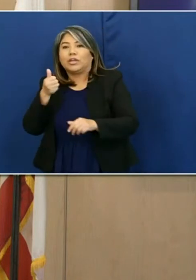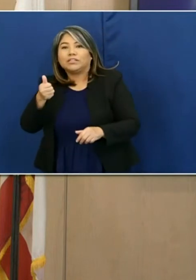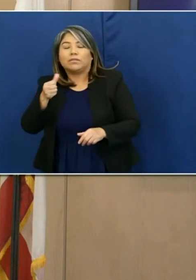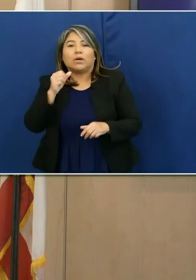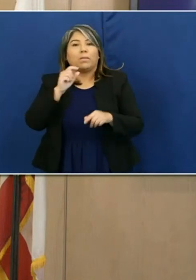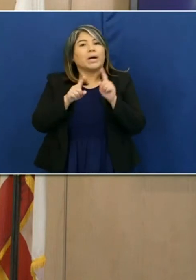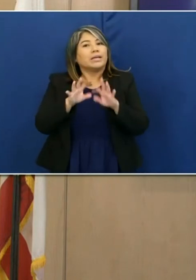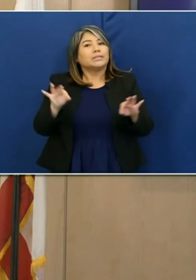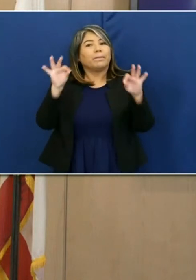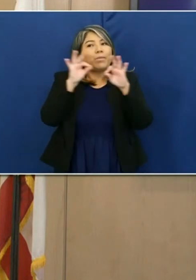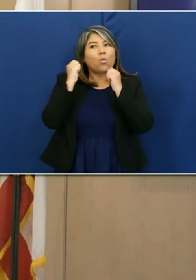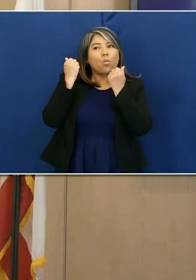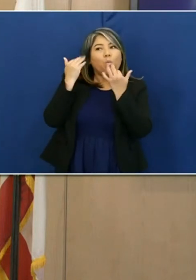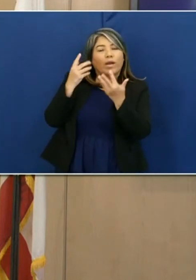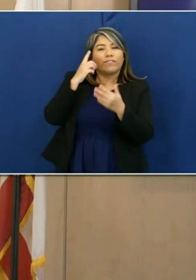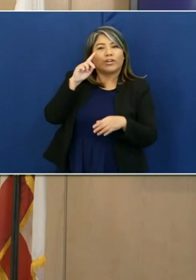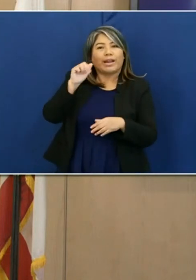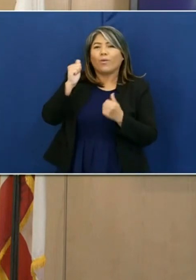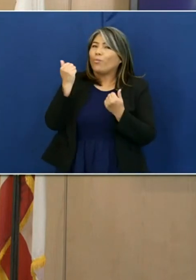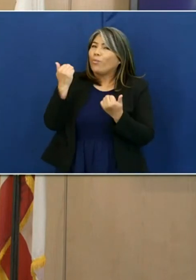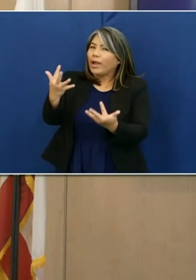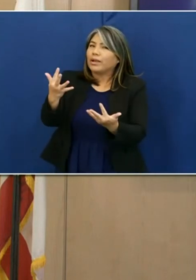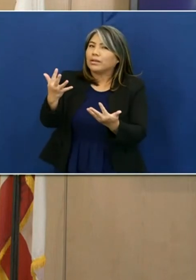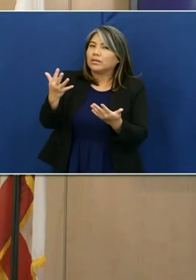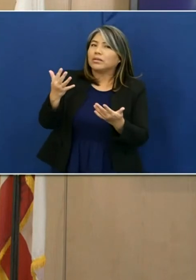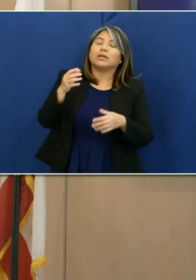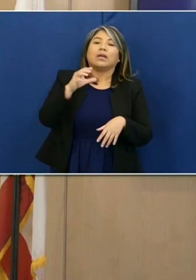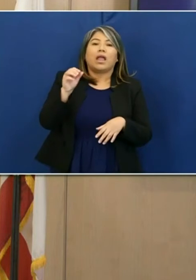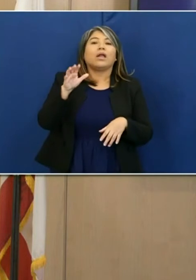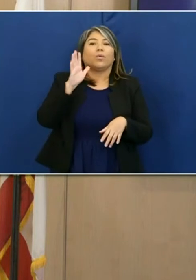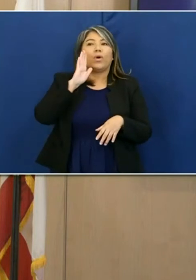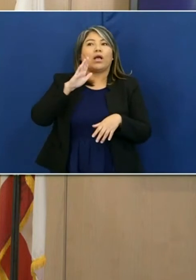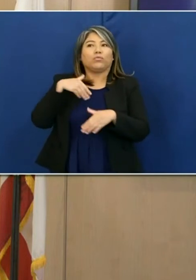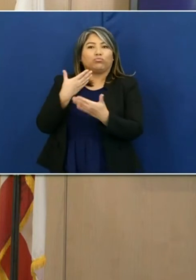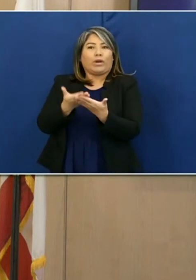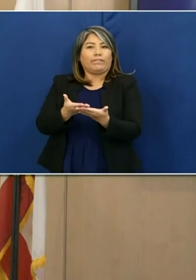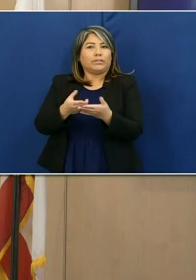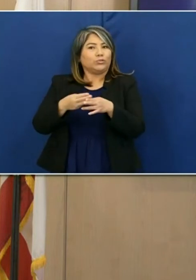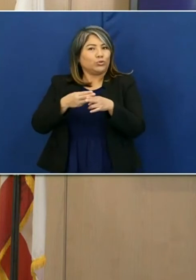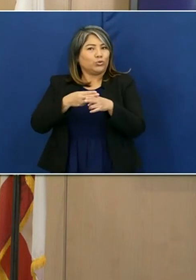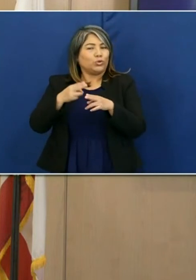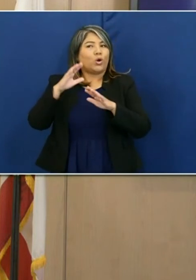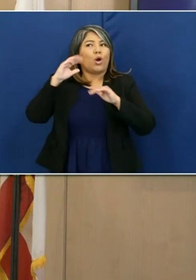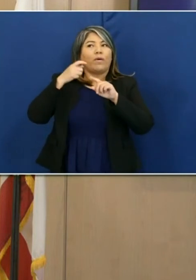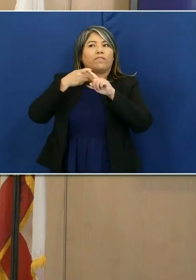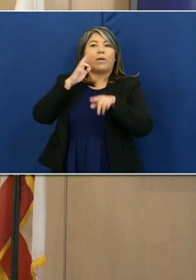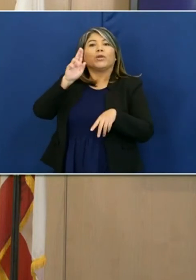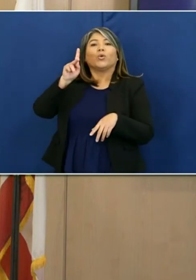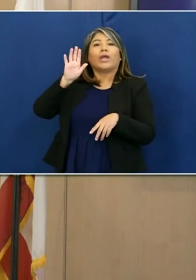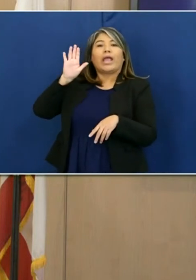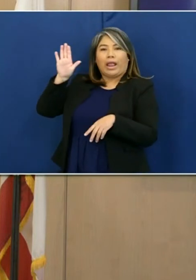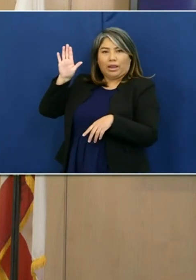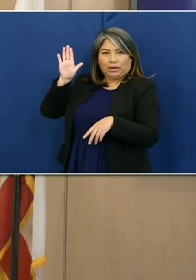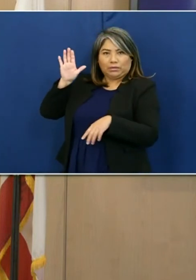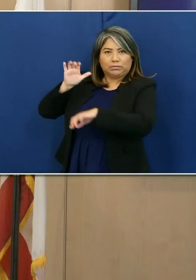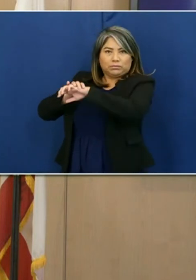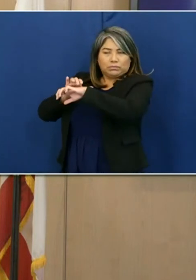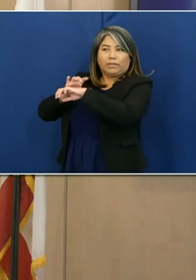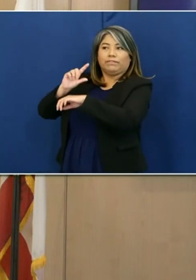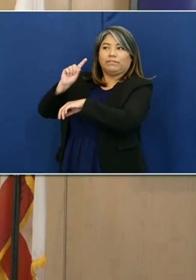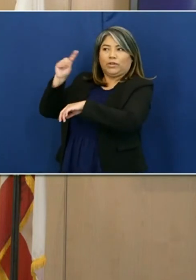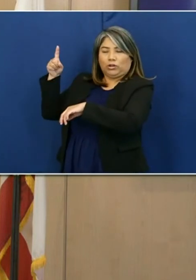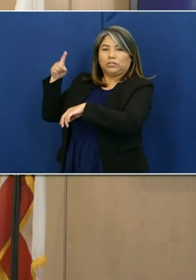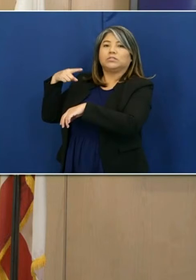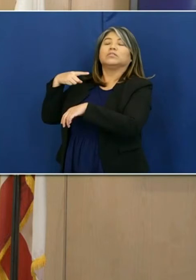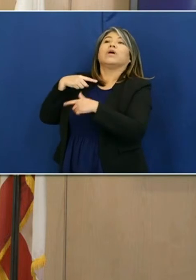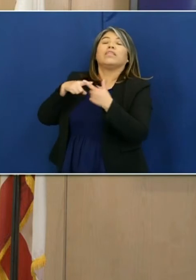wait for the data. And the data is going to be here soon, hopefully, from the UK colleagues first. So we're hopeful within the